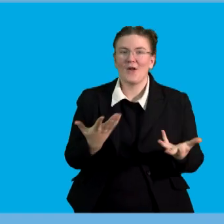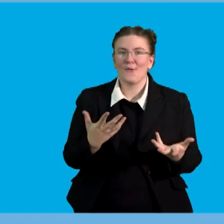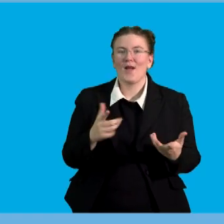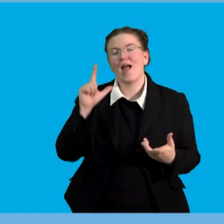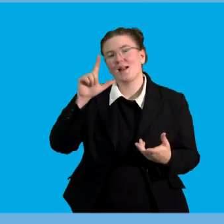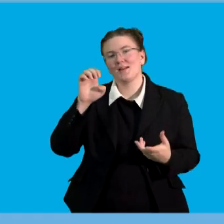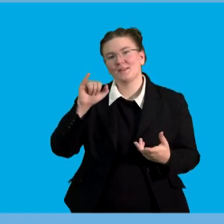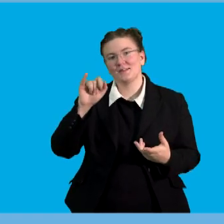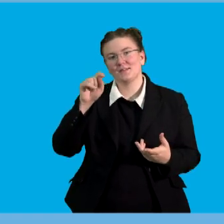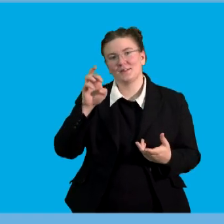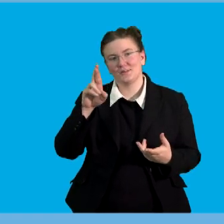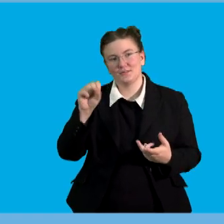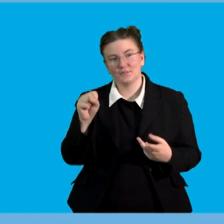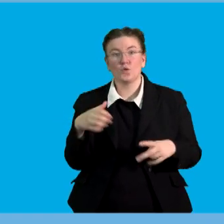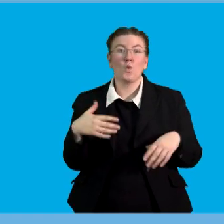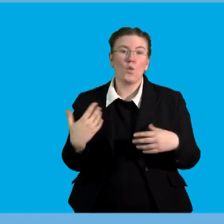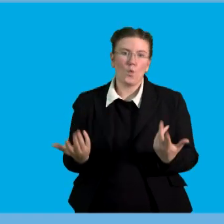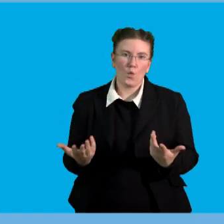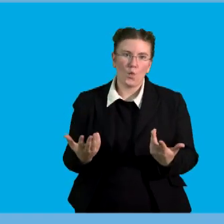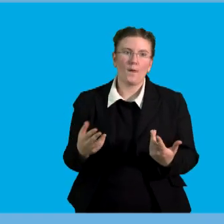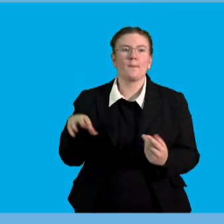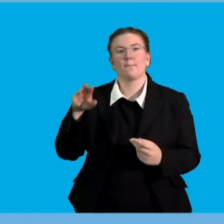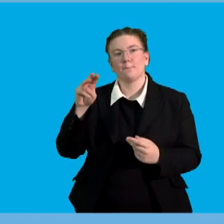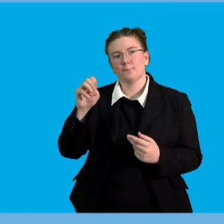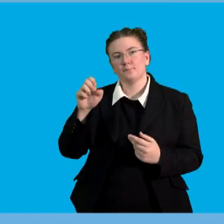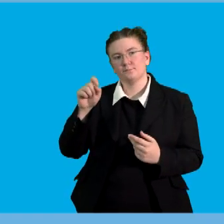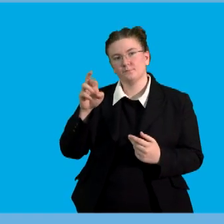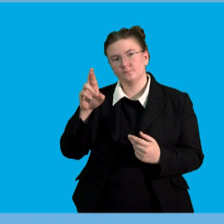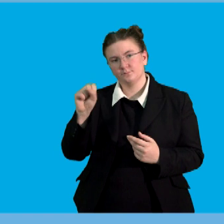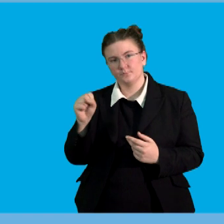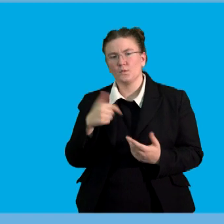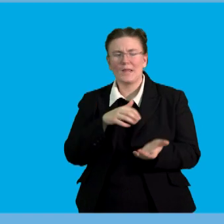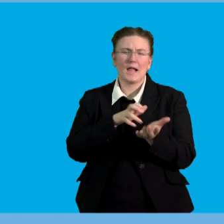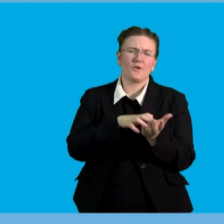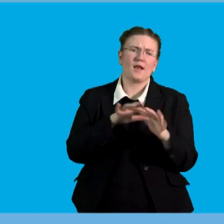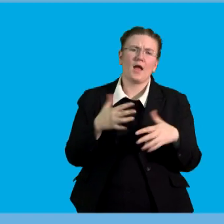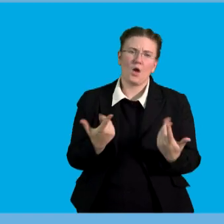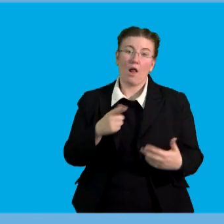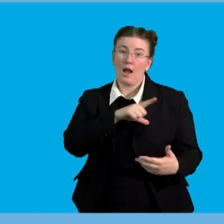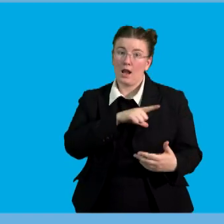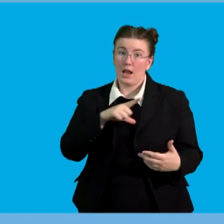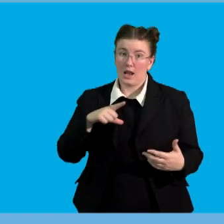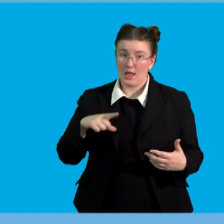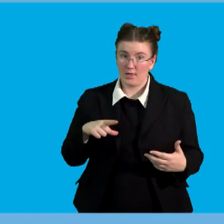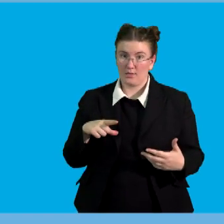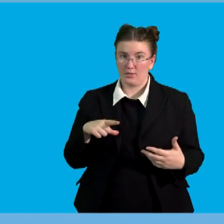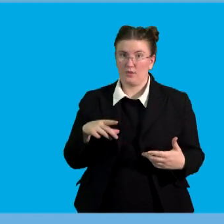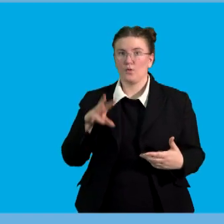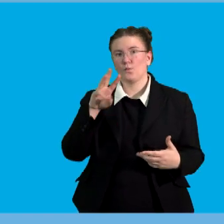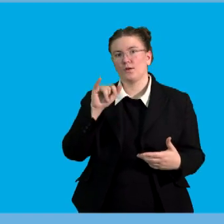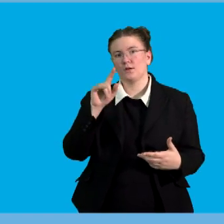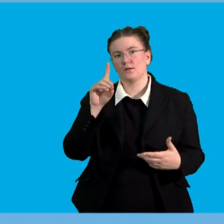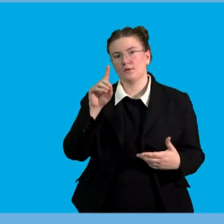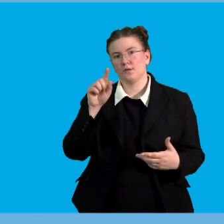And how do we then calculate it? We calculate it by multiplying the length, the width, and the height of an